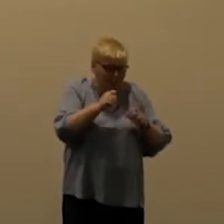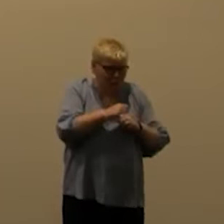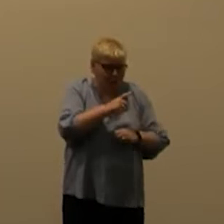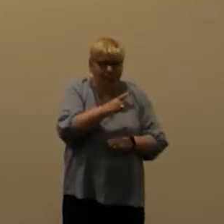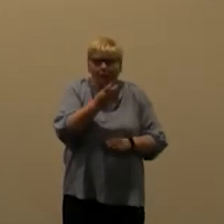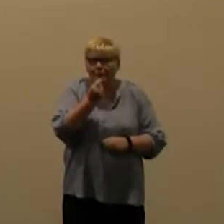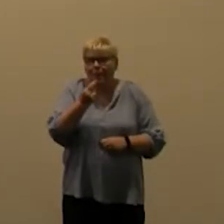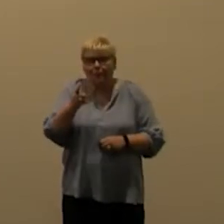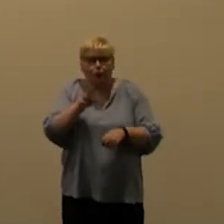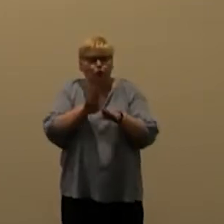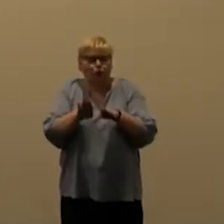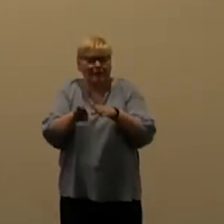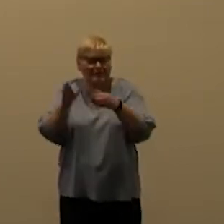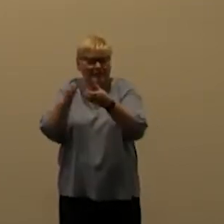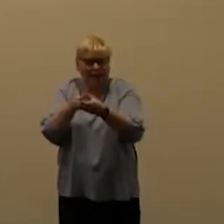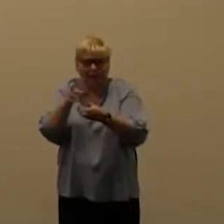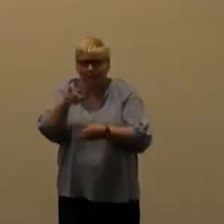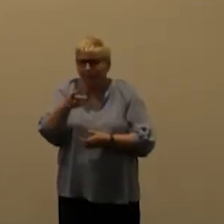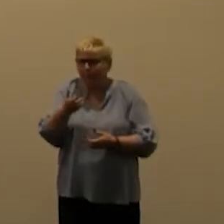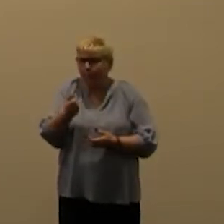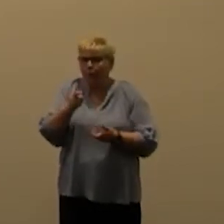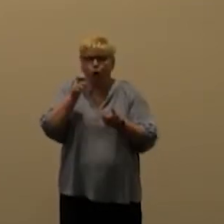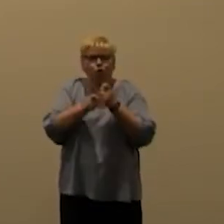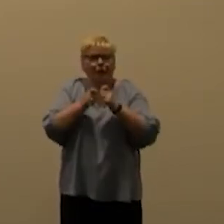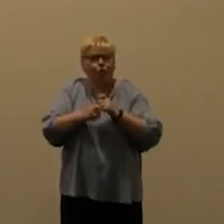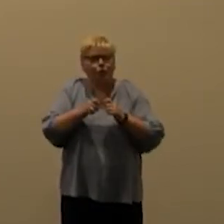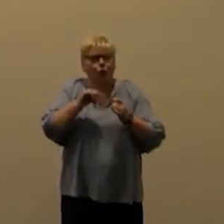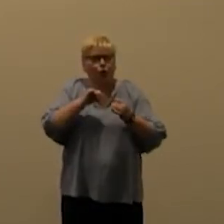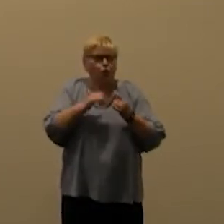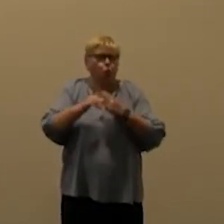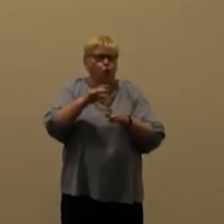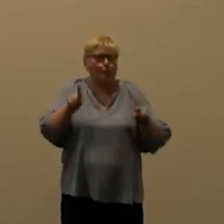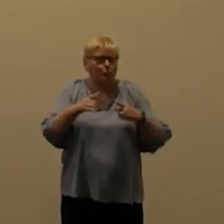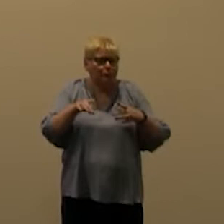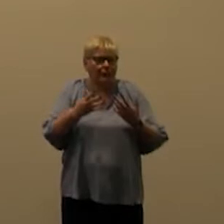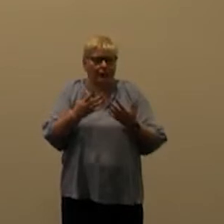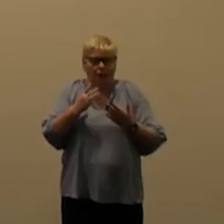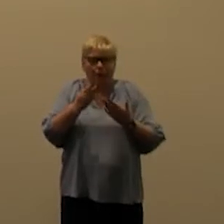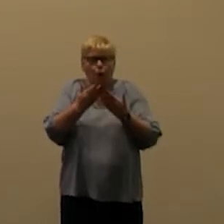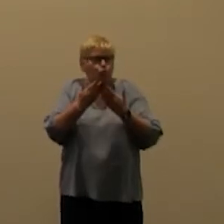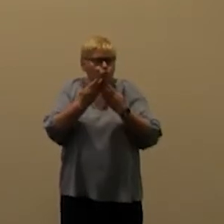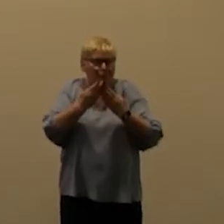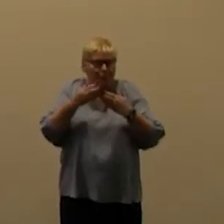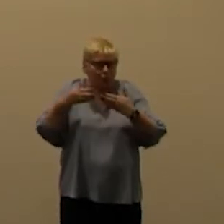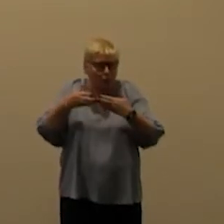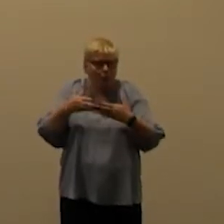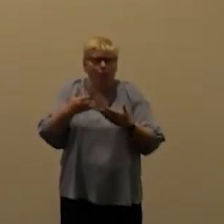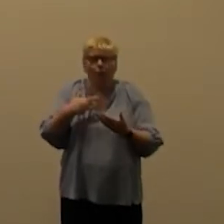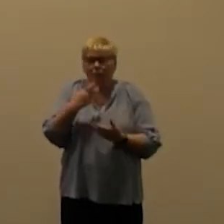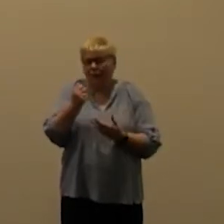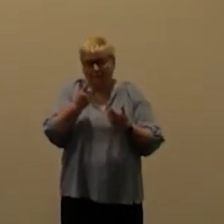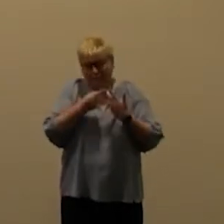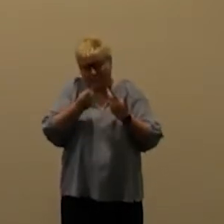ones which are the training team. We've got Changing Social Music, the Reading Corner. We've got all these